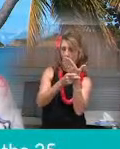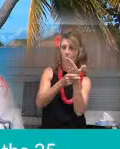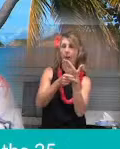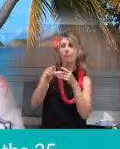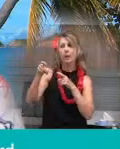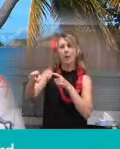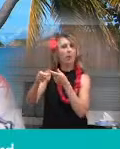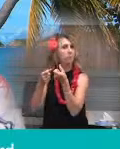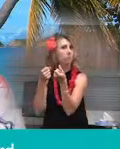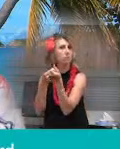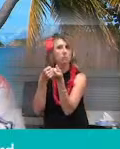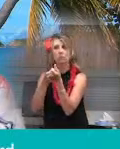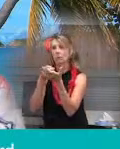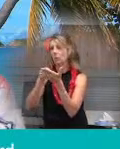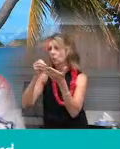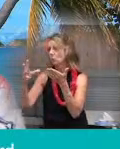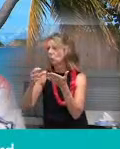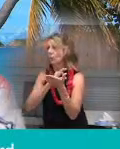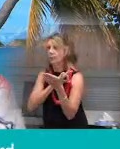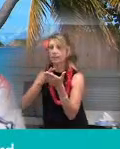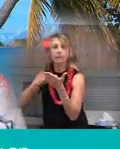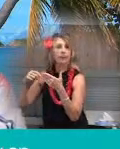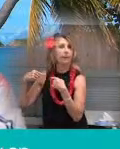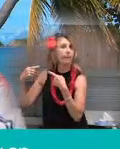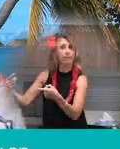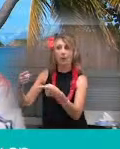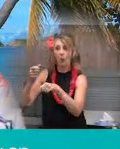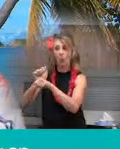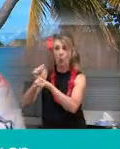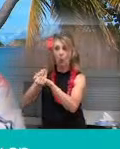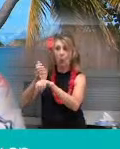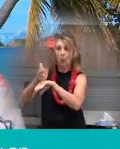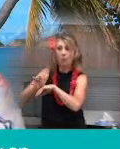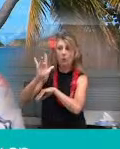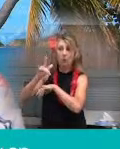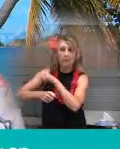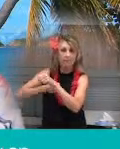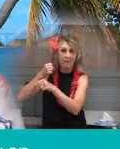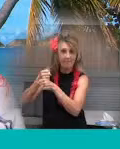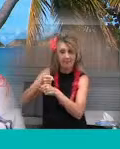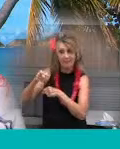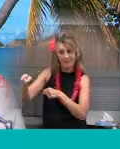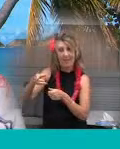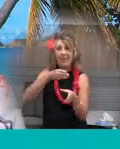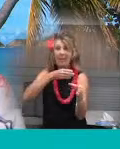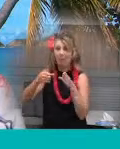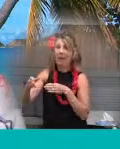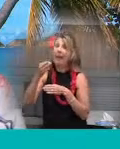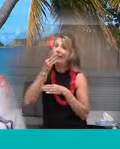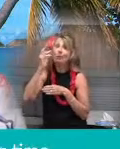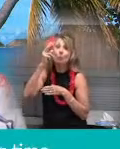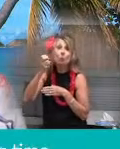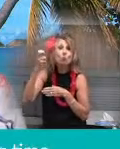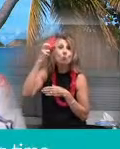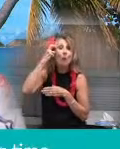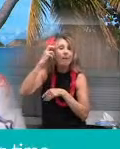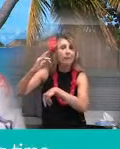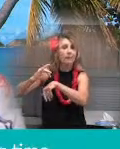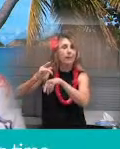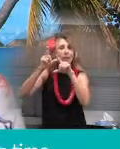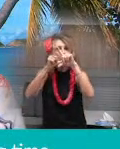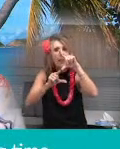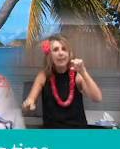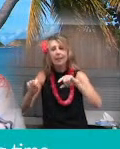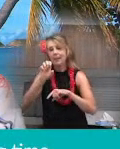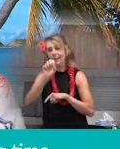in the 25+ years he served our board. A trip back to Sicily is definitely on Paul's bucket list. He also looks